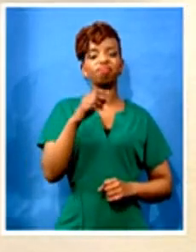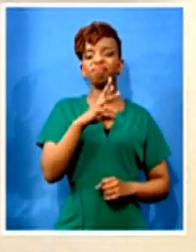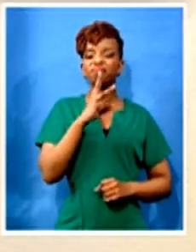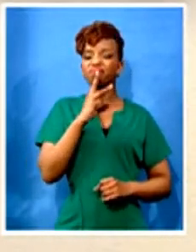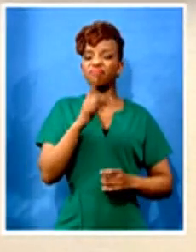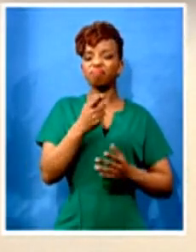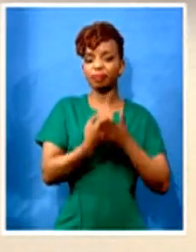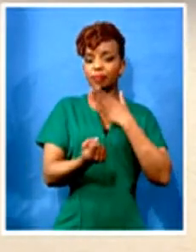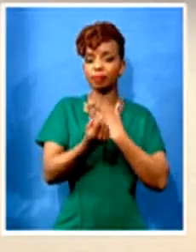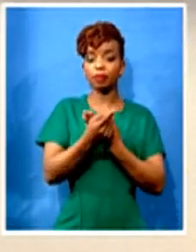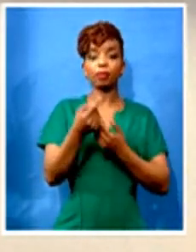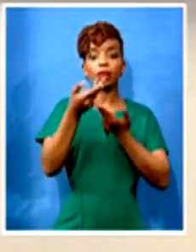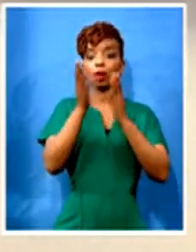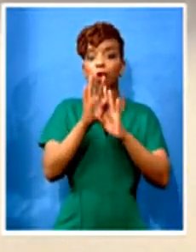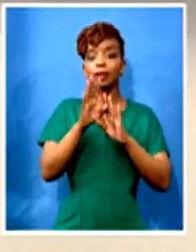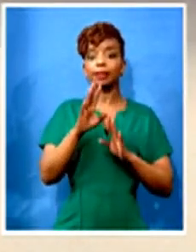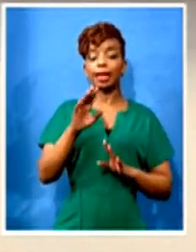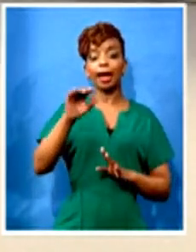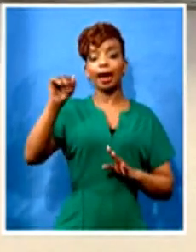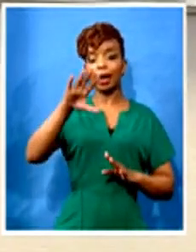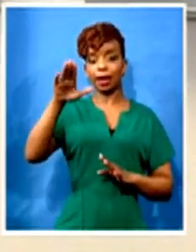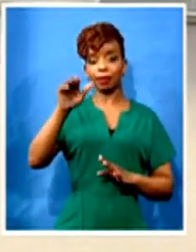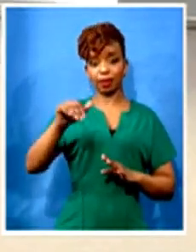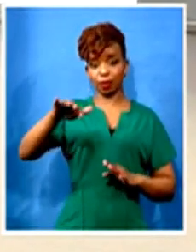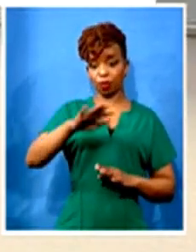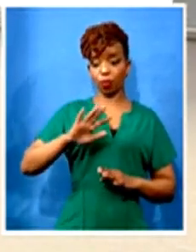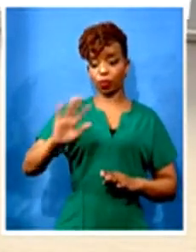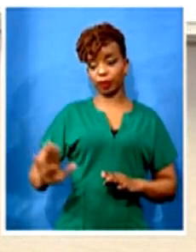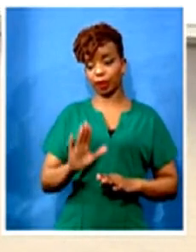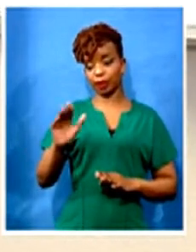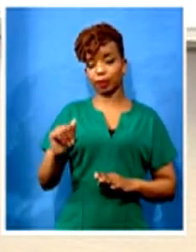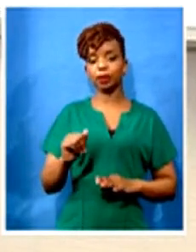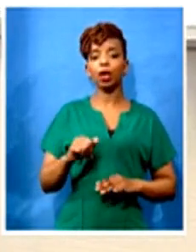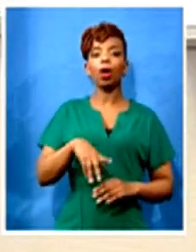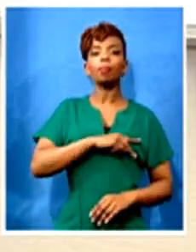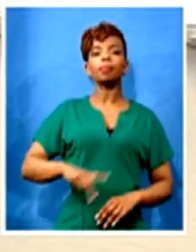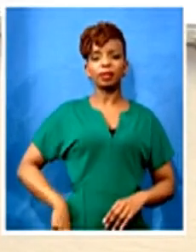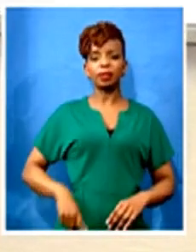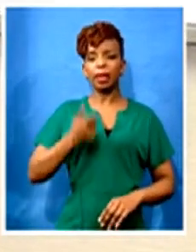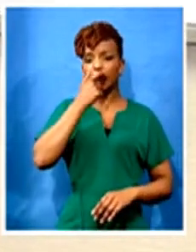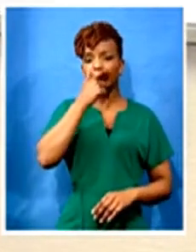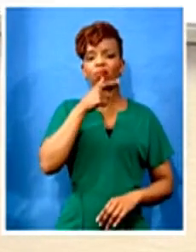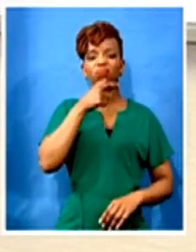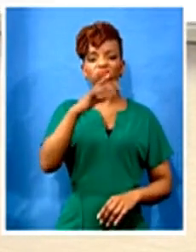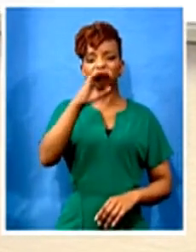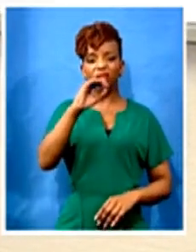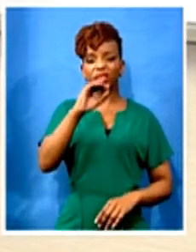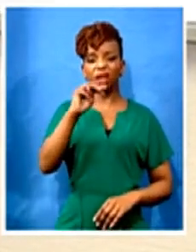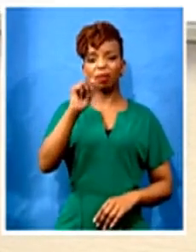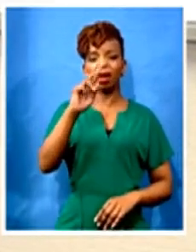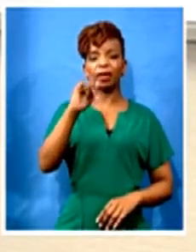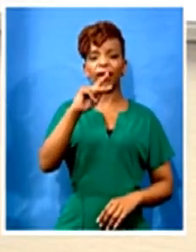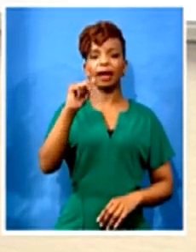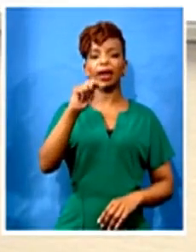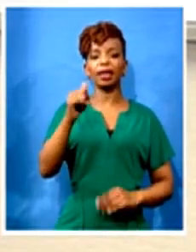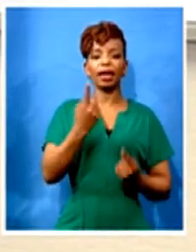President Cyril Ramaphosa, who will never say anything about Marikana, even though he called for concomitant action. It is